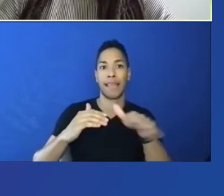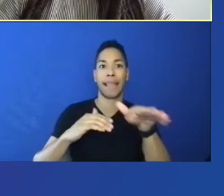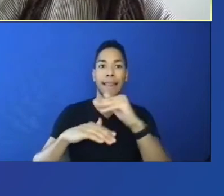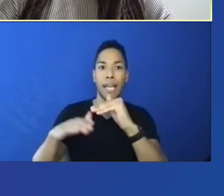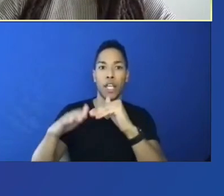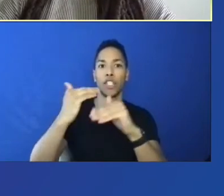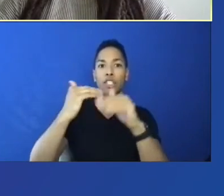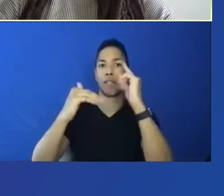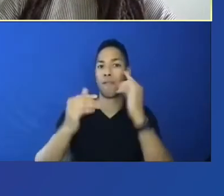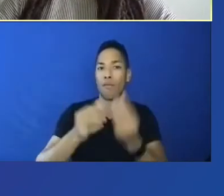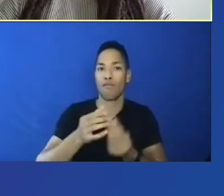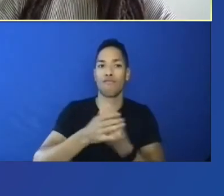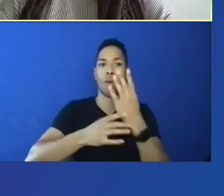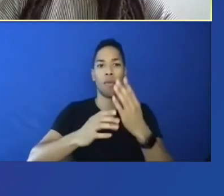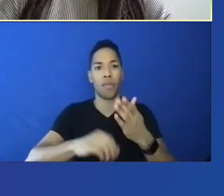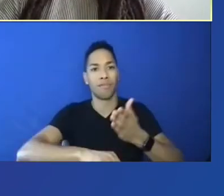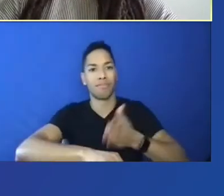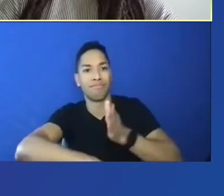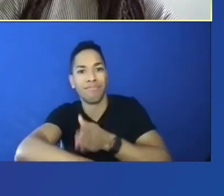of our growth and our development.